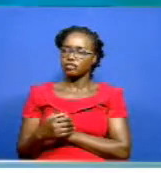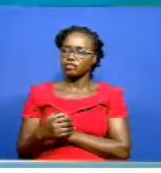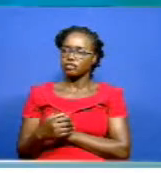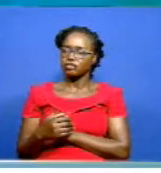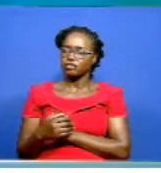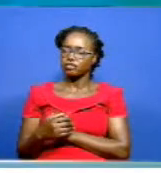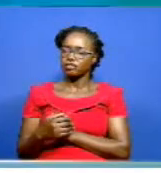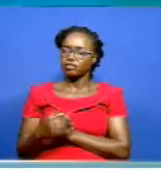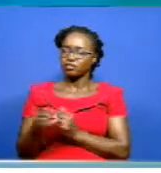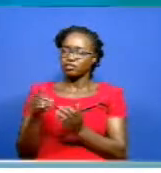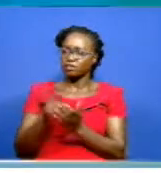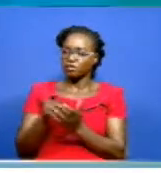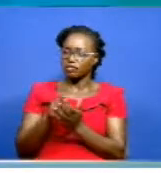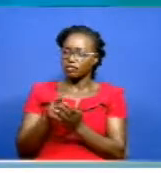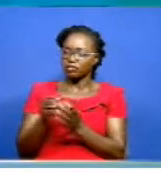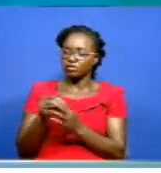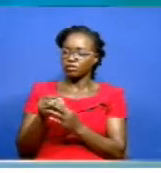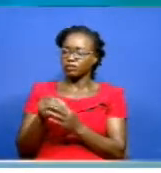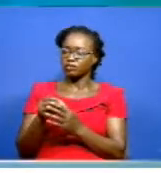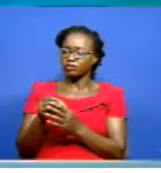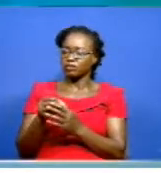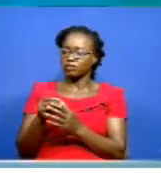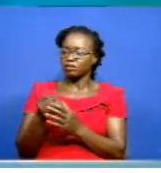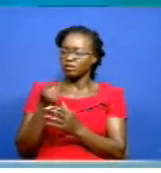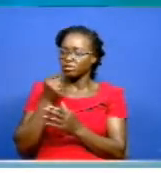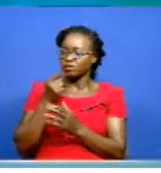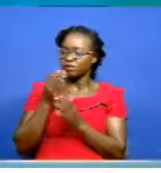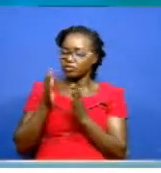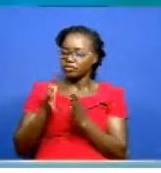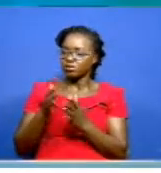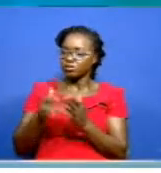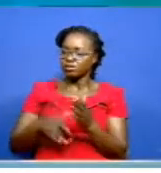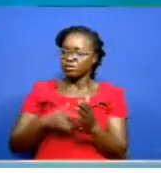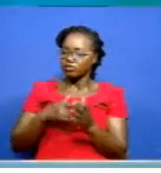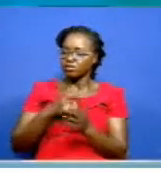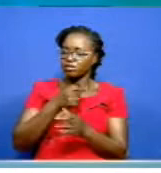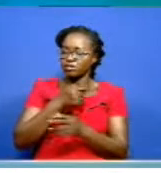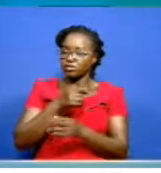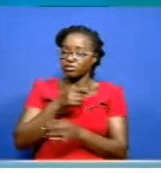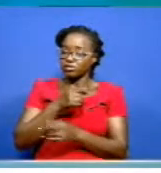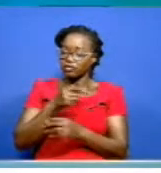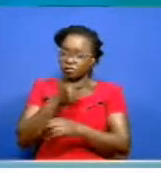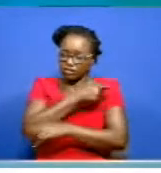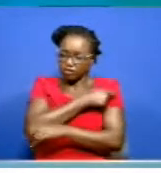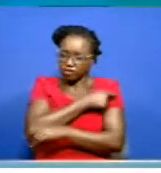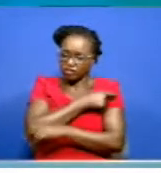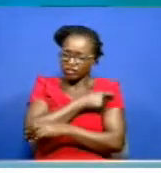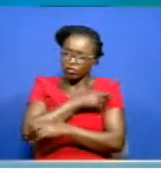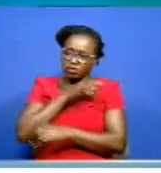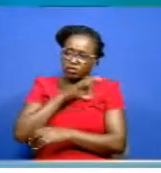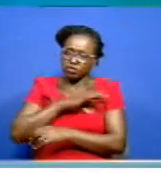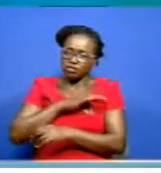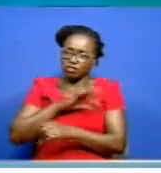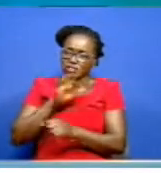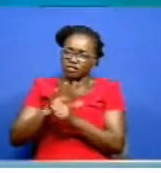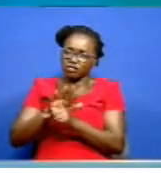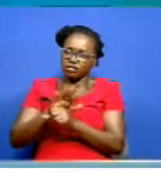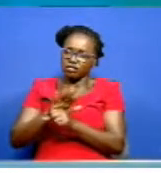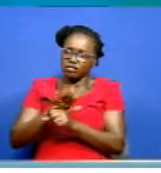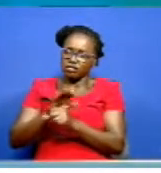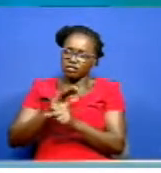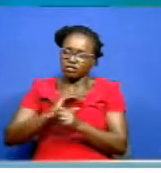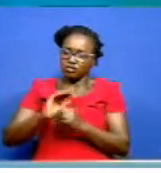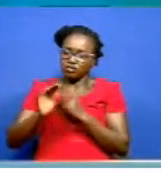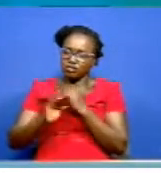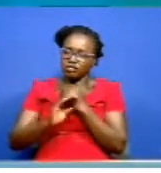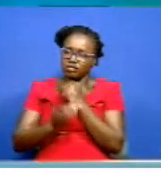the doctor or the medic feels that the vaccine is more beneficial to the pregnant lady, but of course it's not